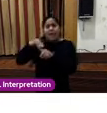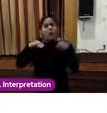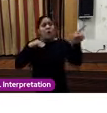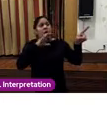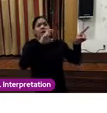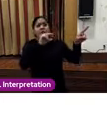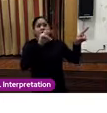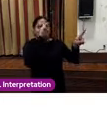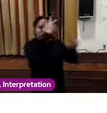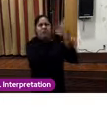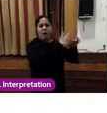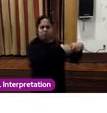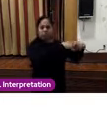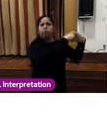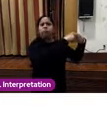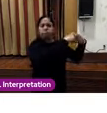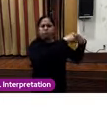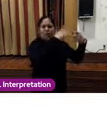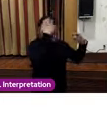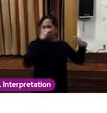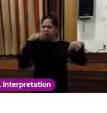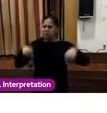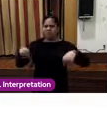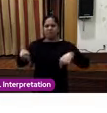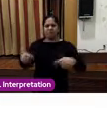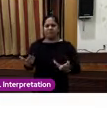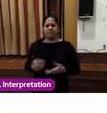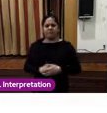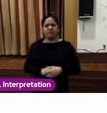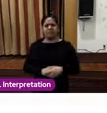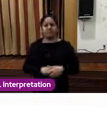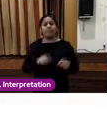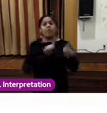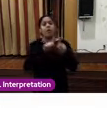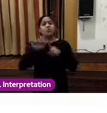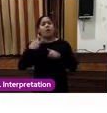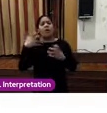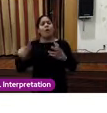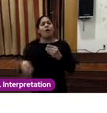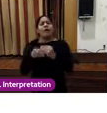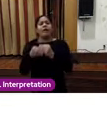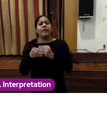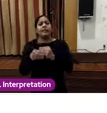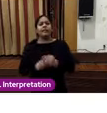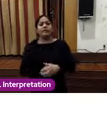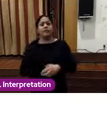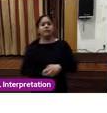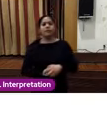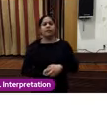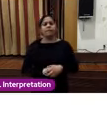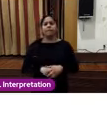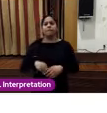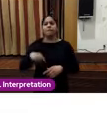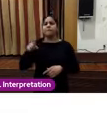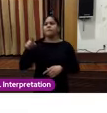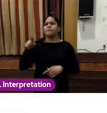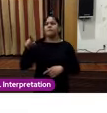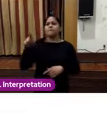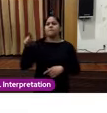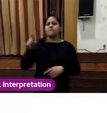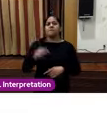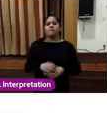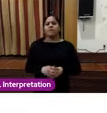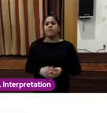I mean, no, Connecticut. I do have one more thing I'd like to say. In reference to the Watchdog Group